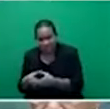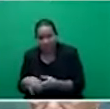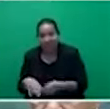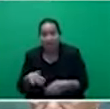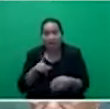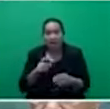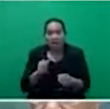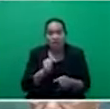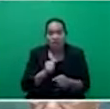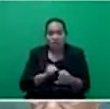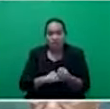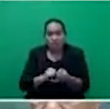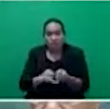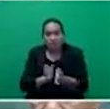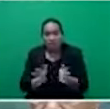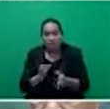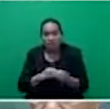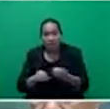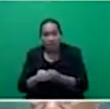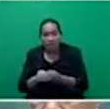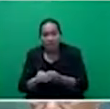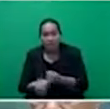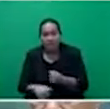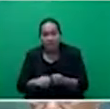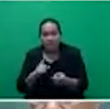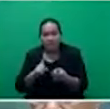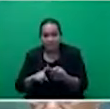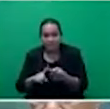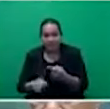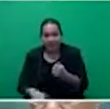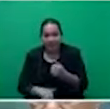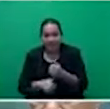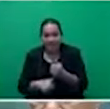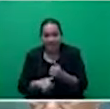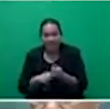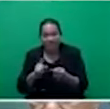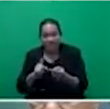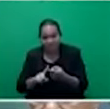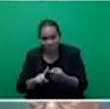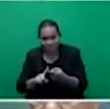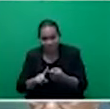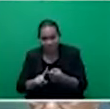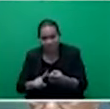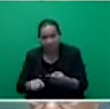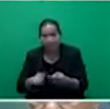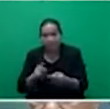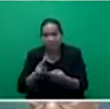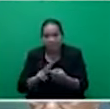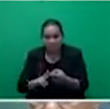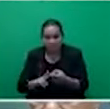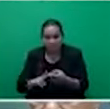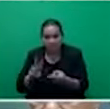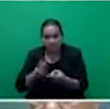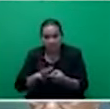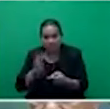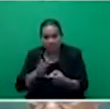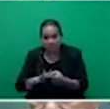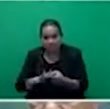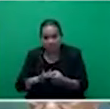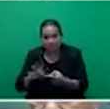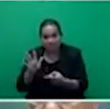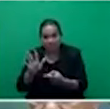Solicitor General's Office, the Acting Solicitor General Pritika Prasad, the Assistant Solicitor General Mary Lee, Glennis Andrew, Valerie